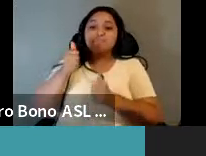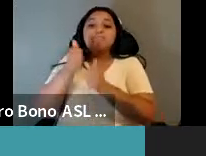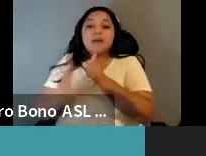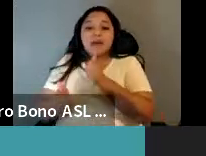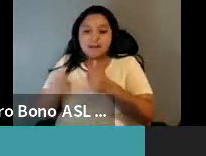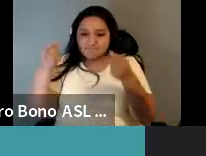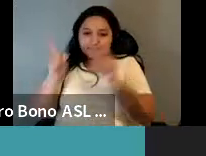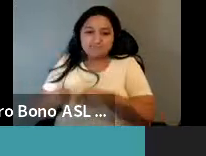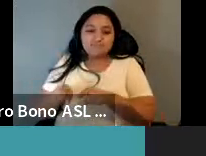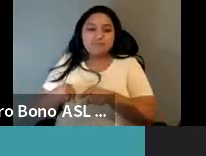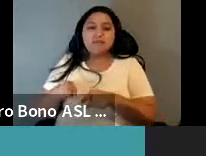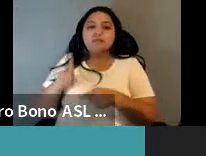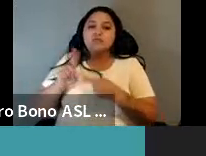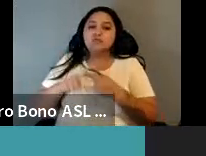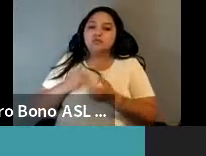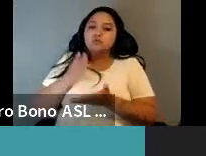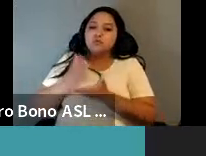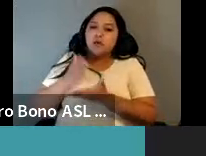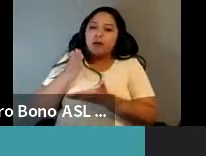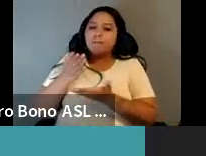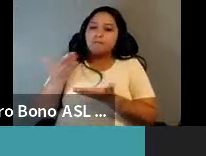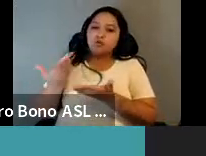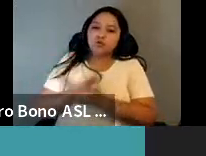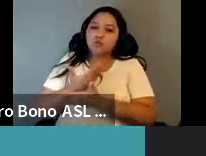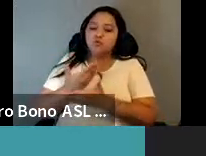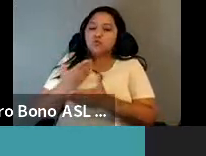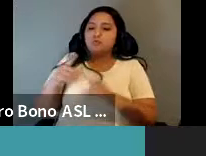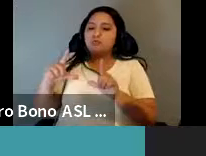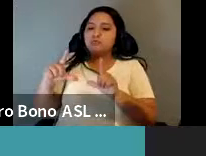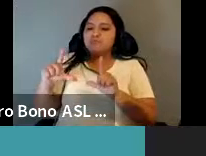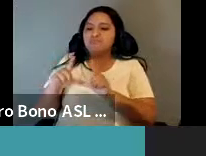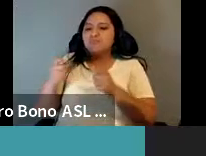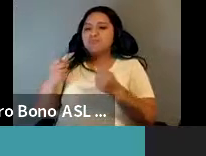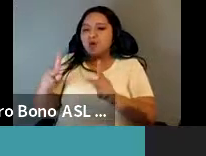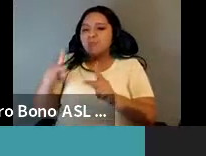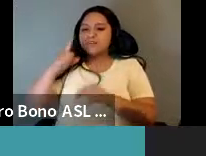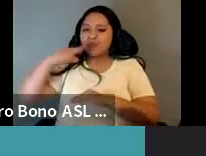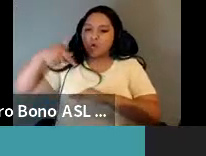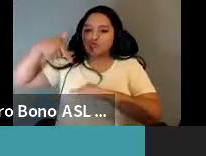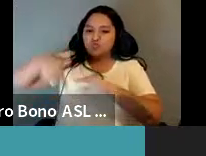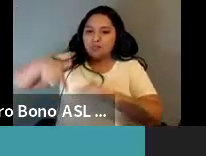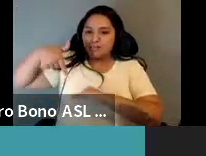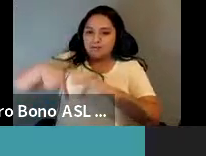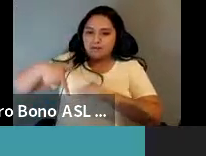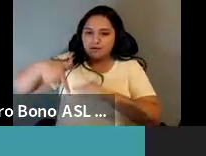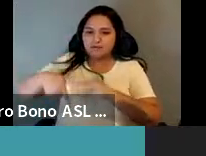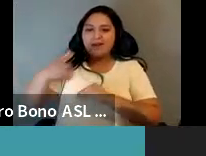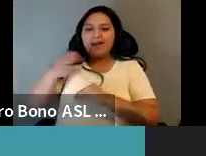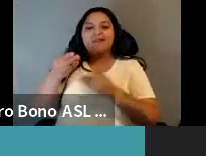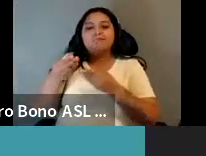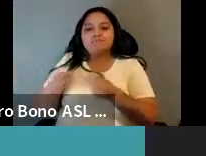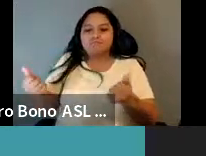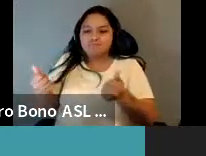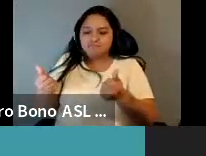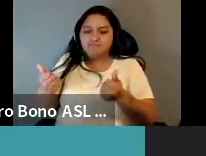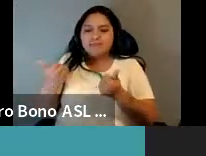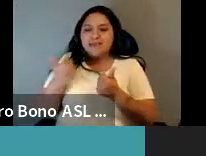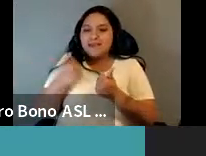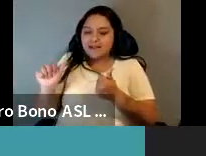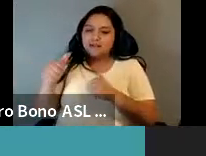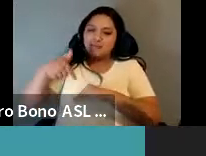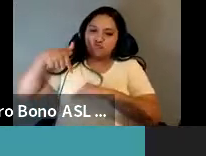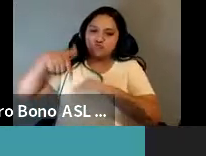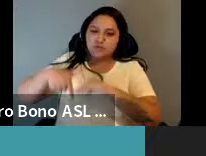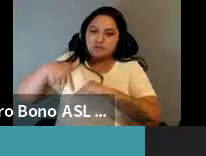new drilling permits, oil drilling permits, and begin a process to phase out existing oil drilling. This is a longstanding